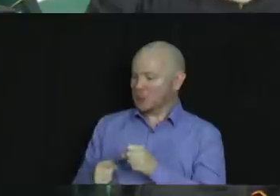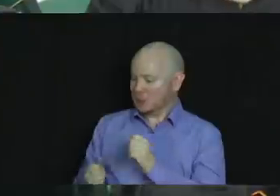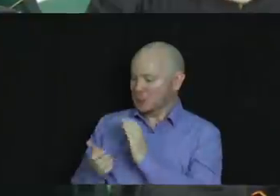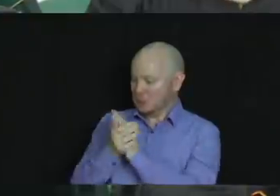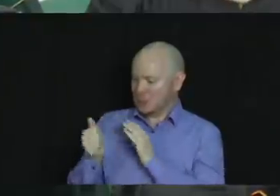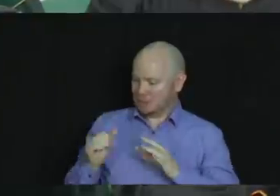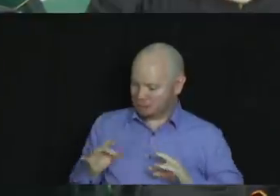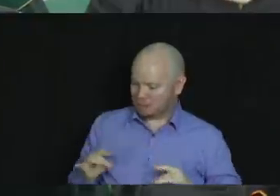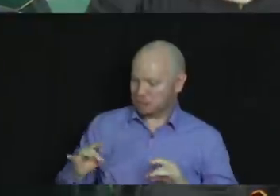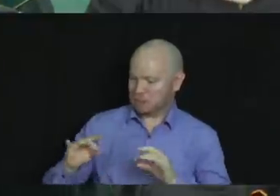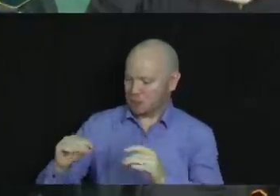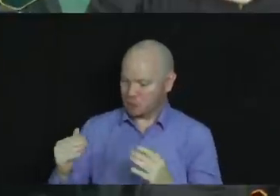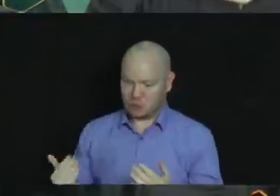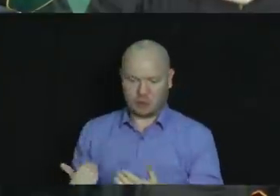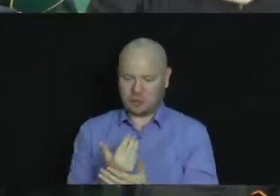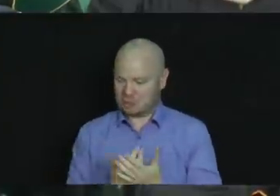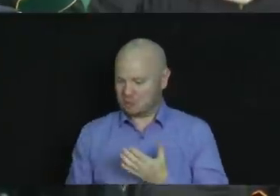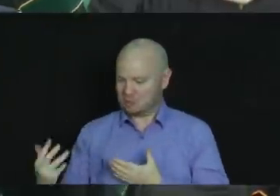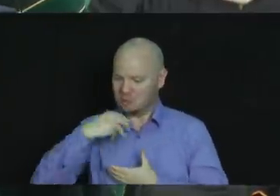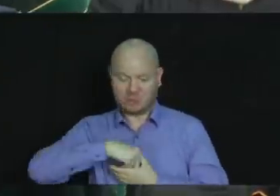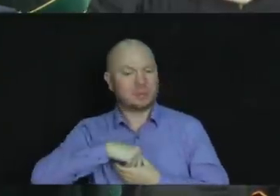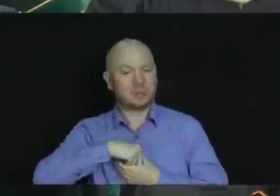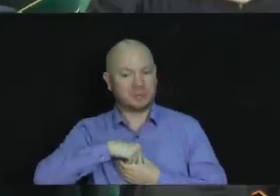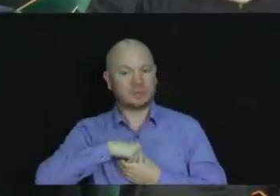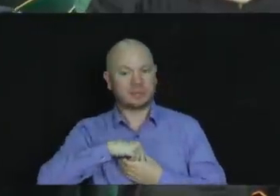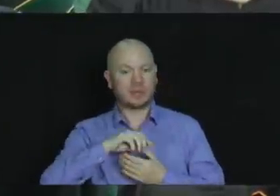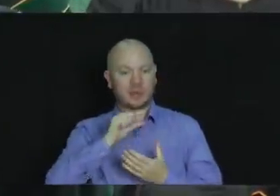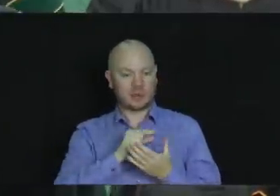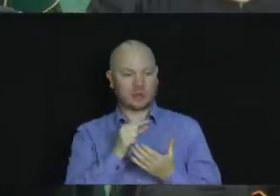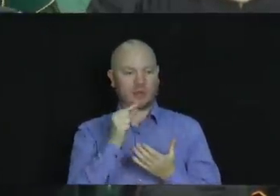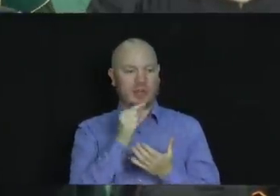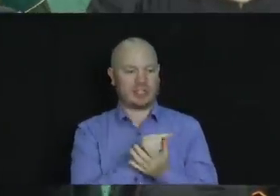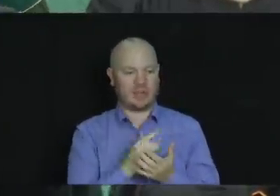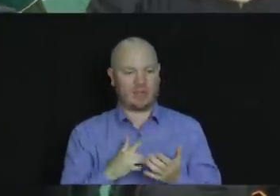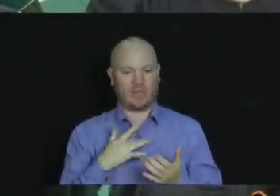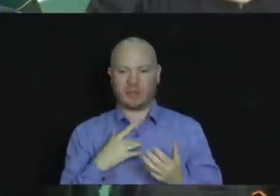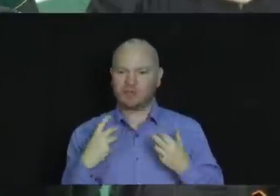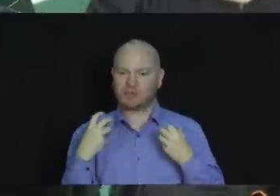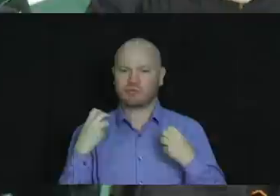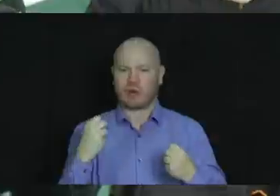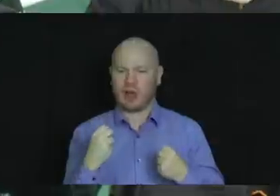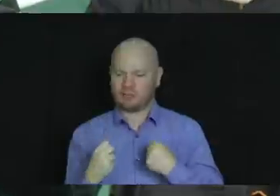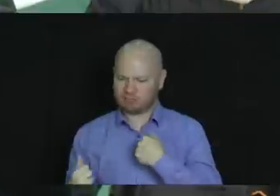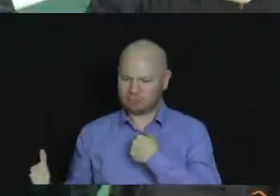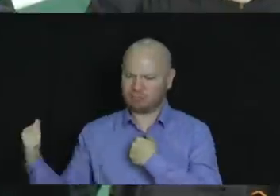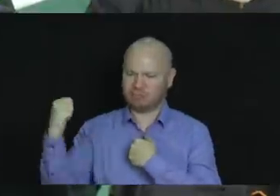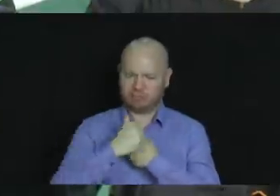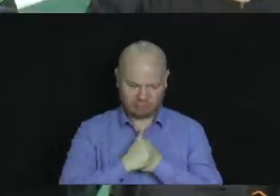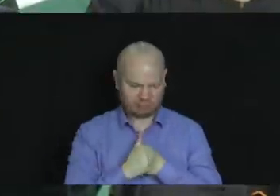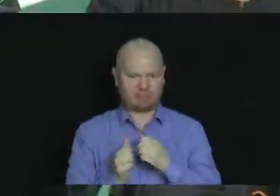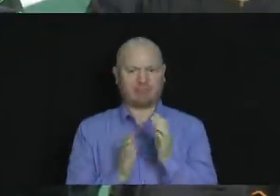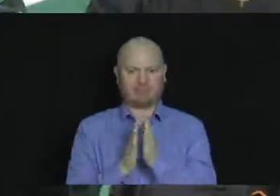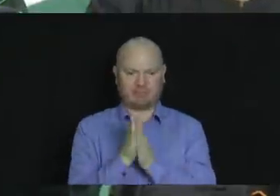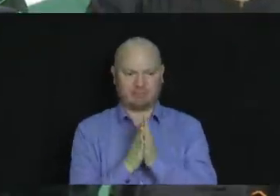As graduates, you've emerged strengthened and tempered by your resiliency and determination to